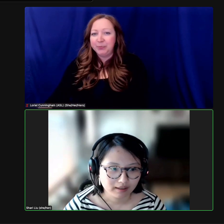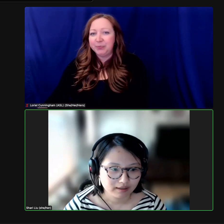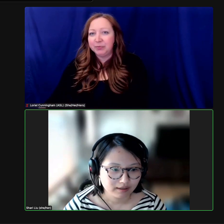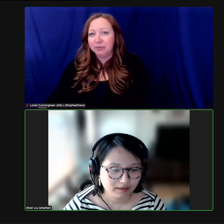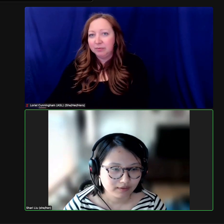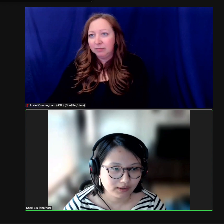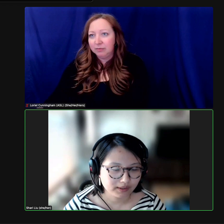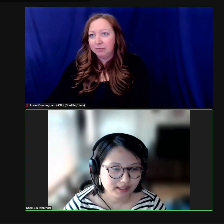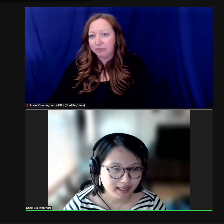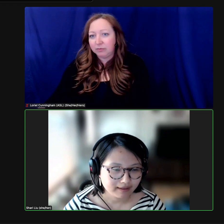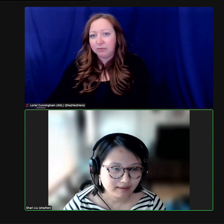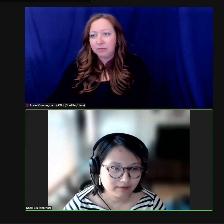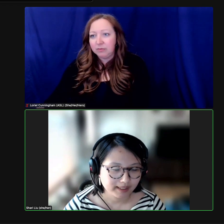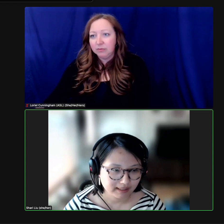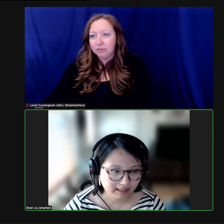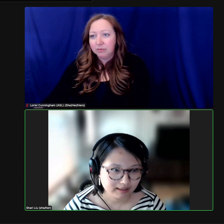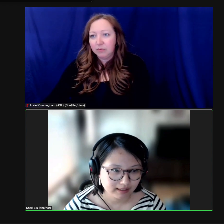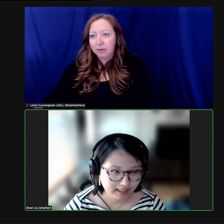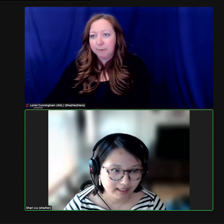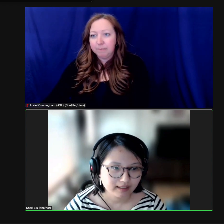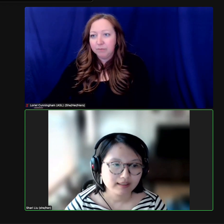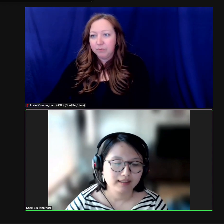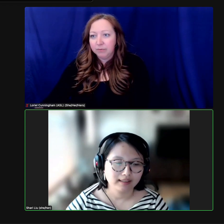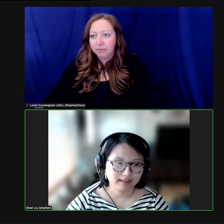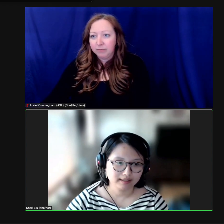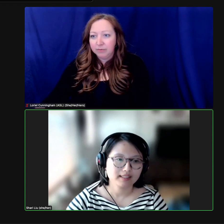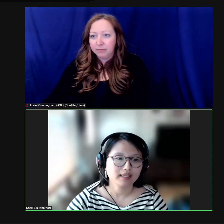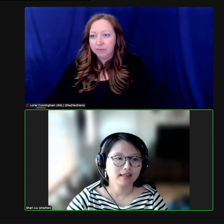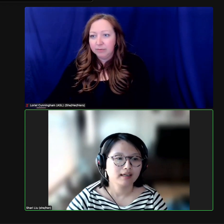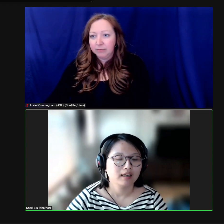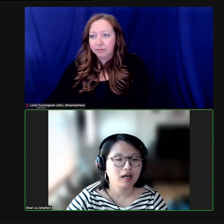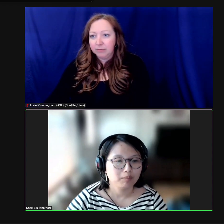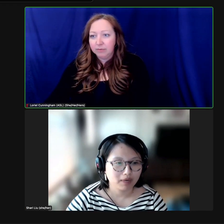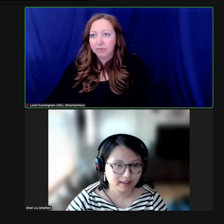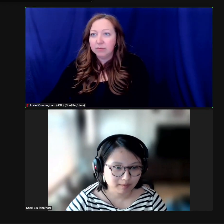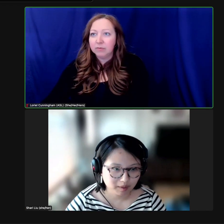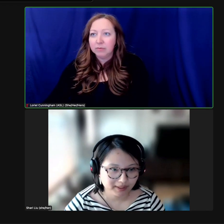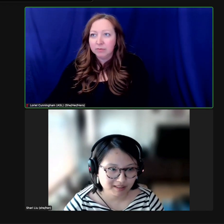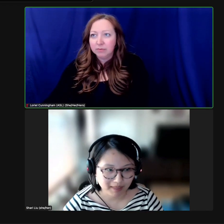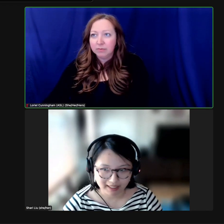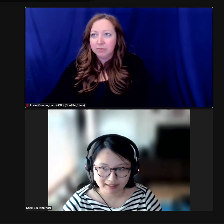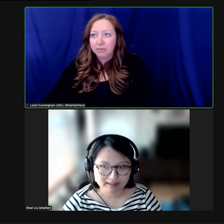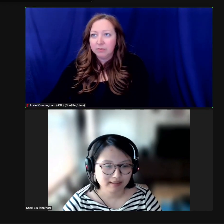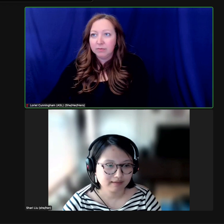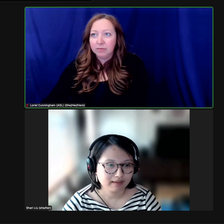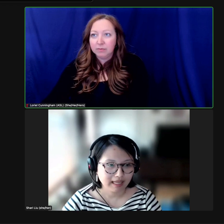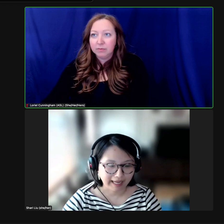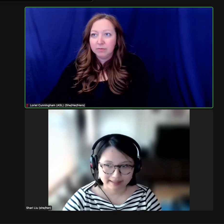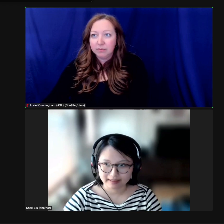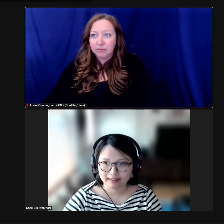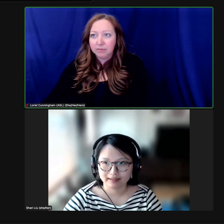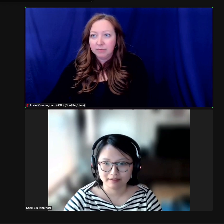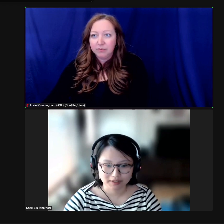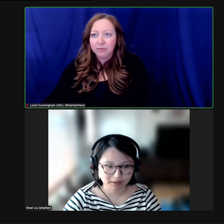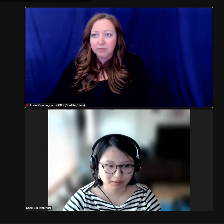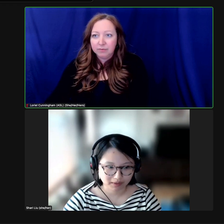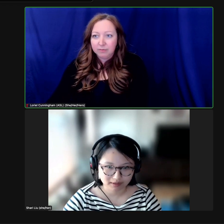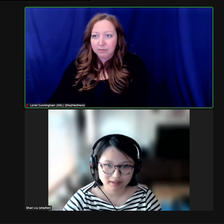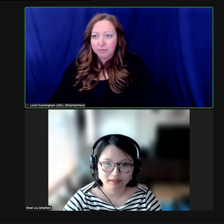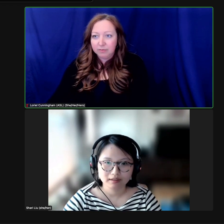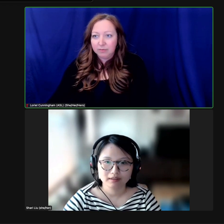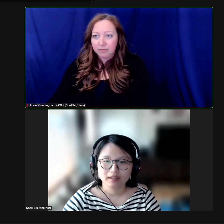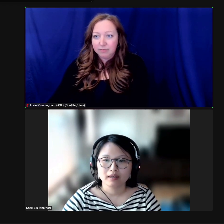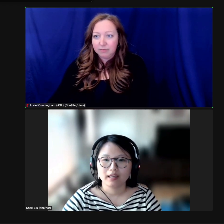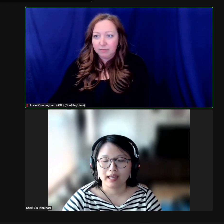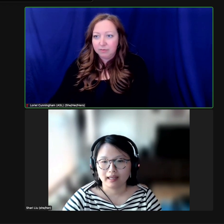Okay, so the title of my talk today is Modeling People as Minds, Acting in a Physical